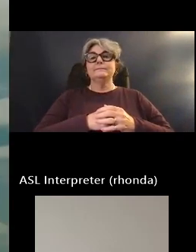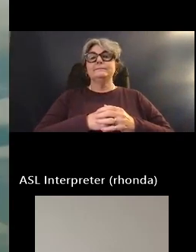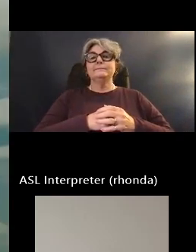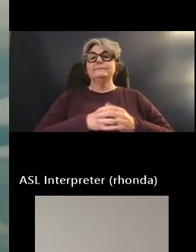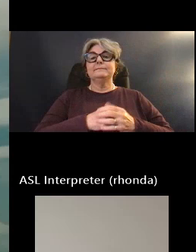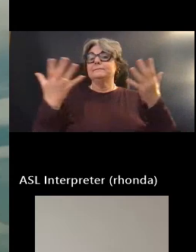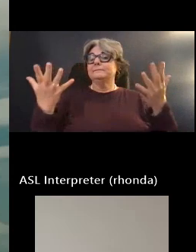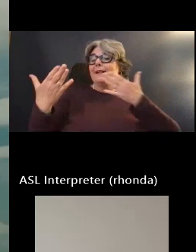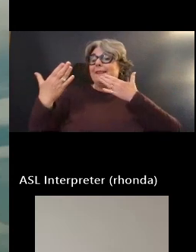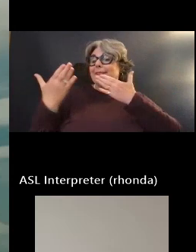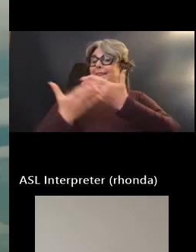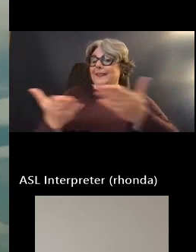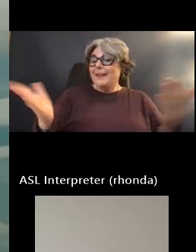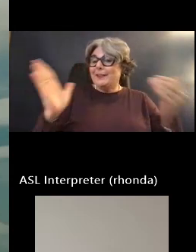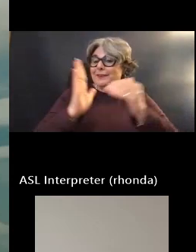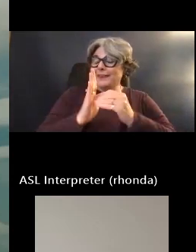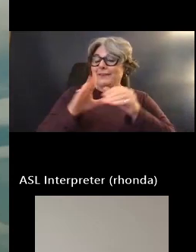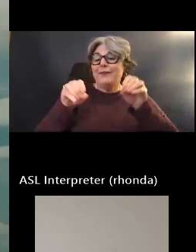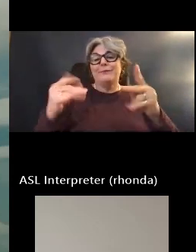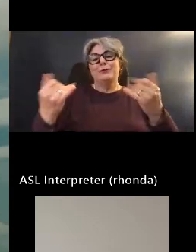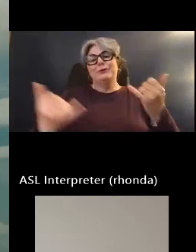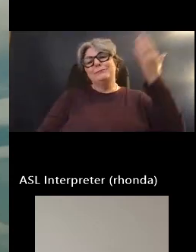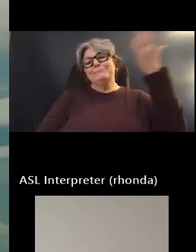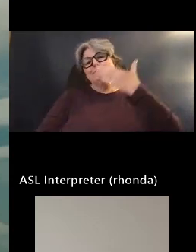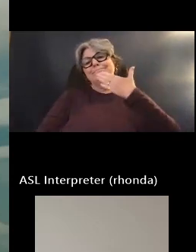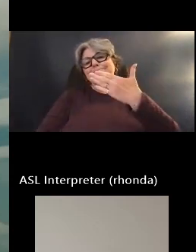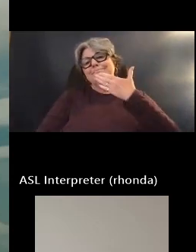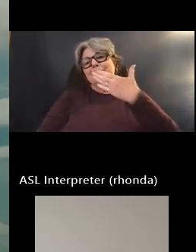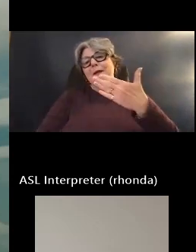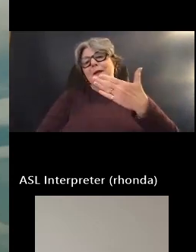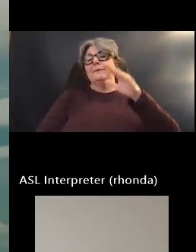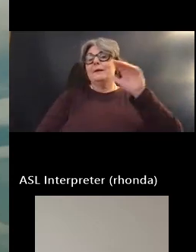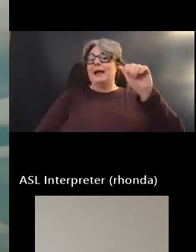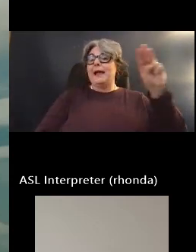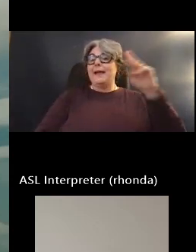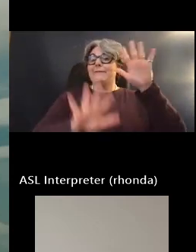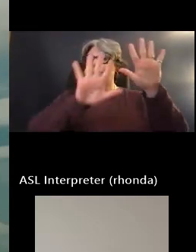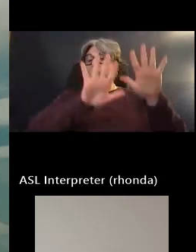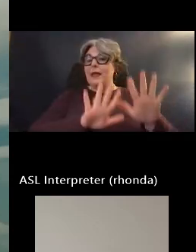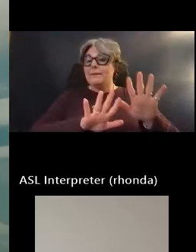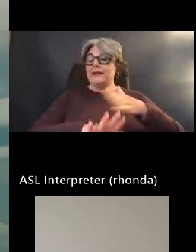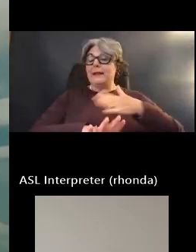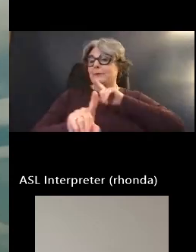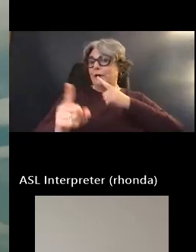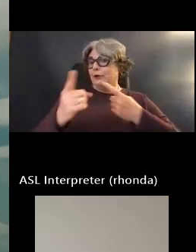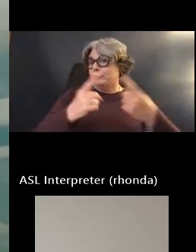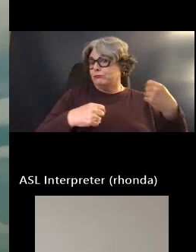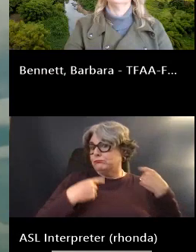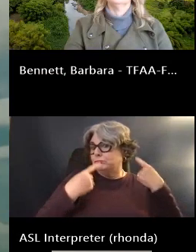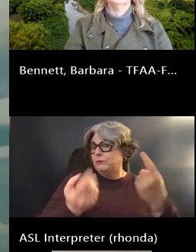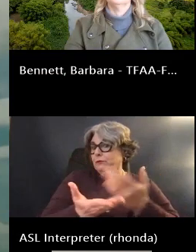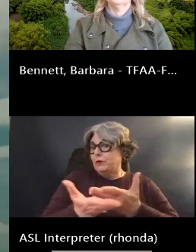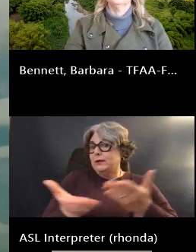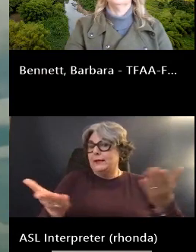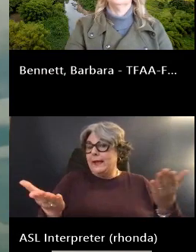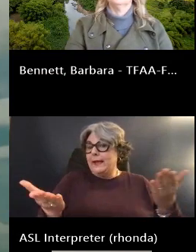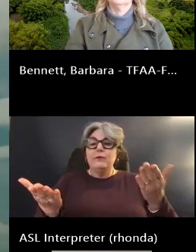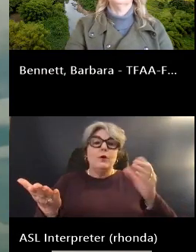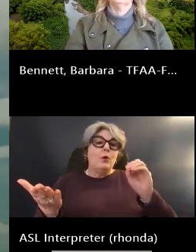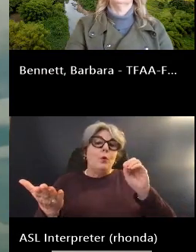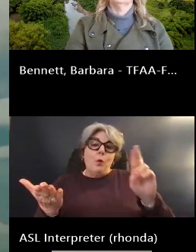So I want to thank you all again for the opportunity to speak with you all today about Aim for Climate, and I'm happy to take any questions that you may have now,